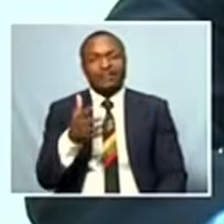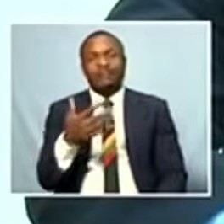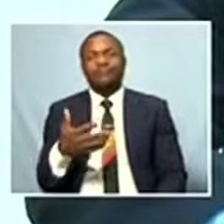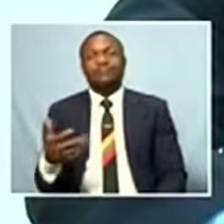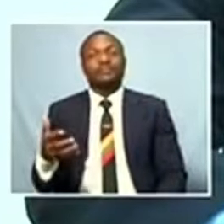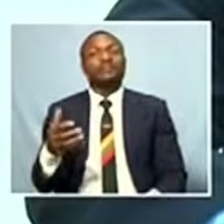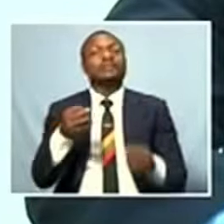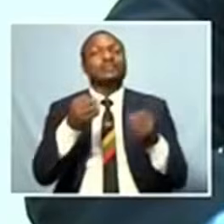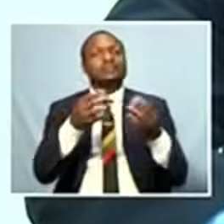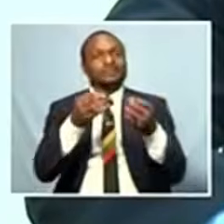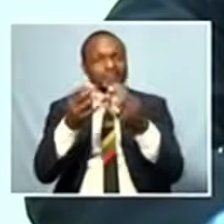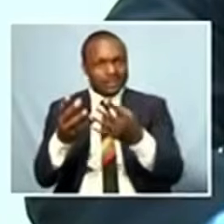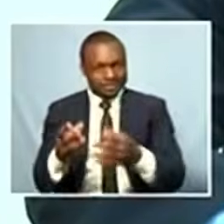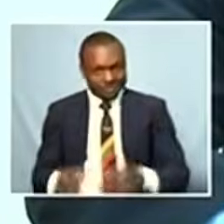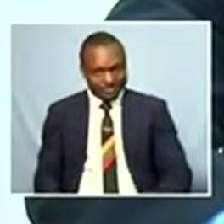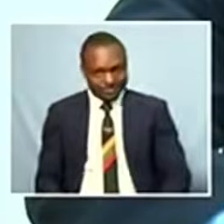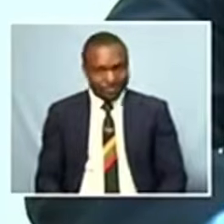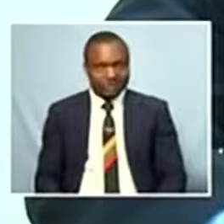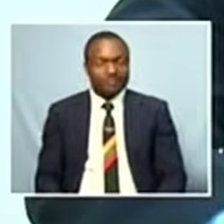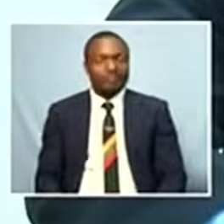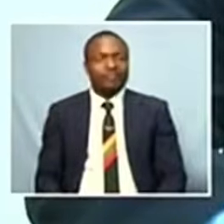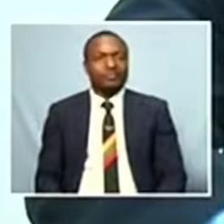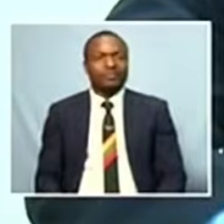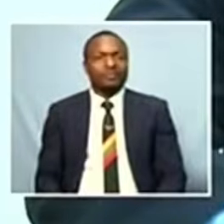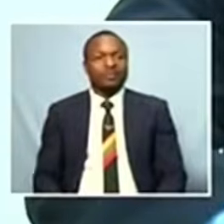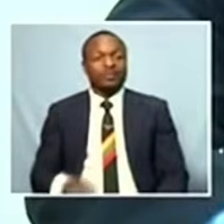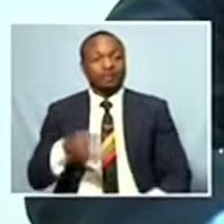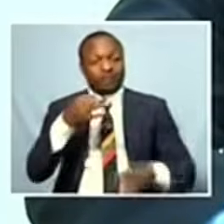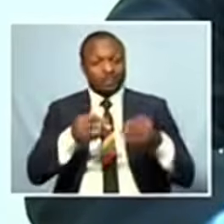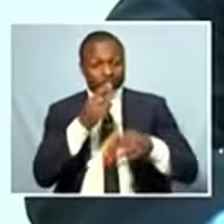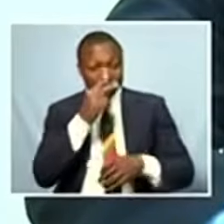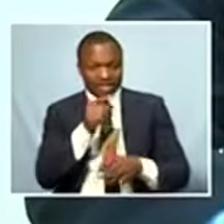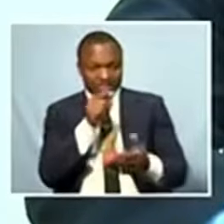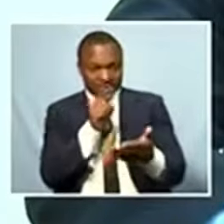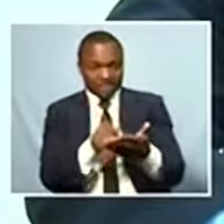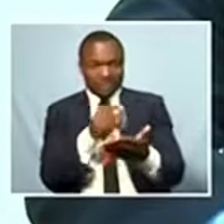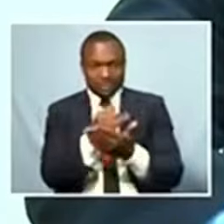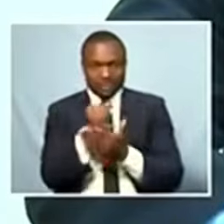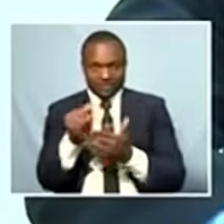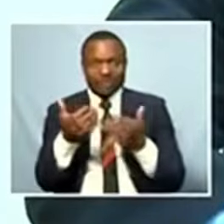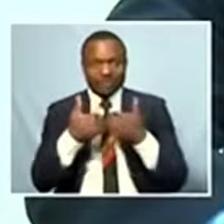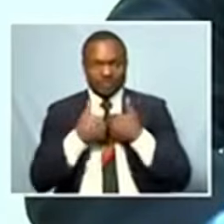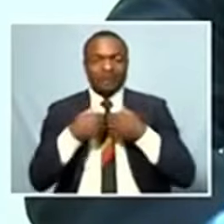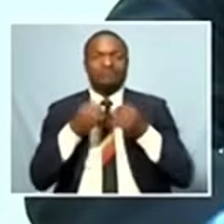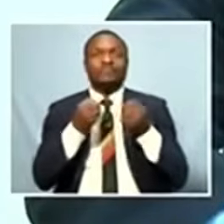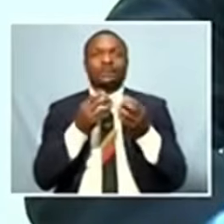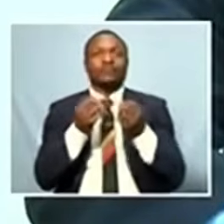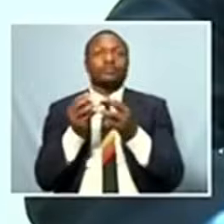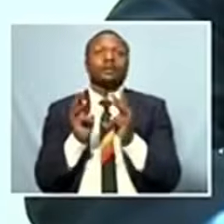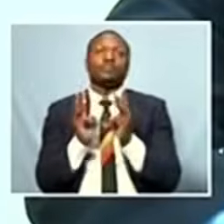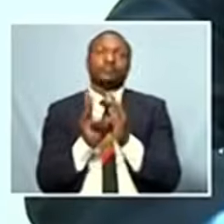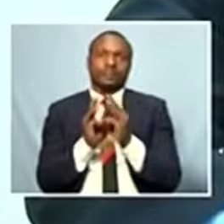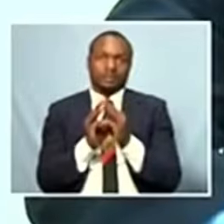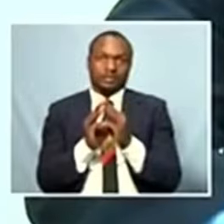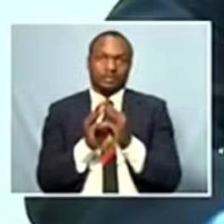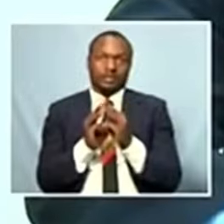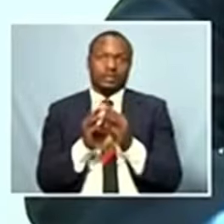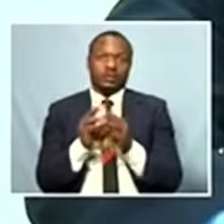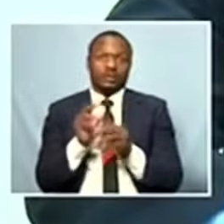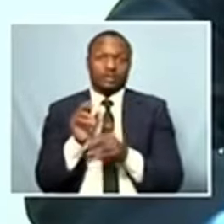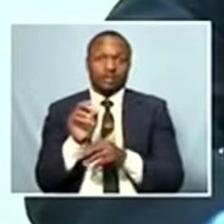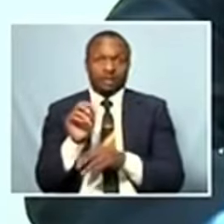be considered. I think if you look at this issue, we've had a number of meetings with the AG